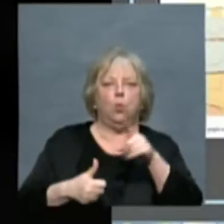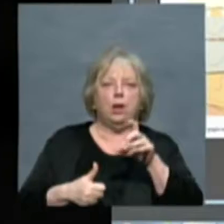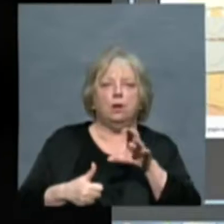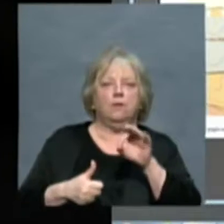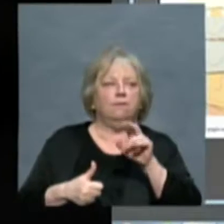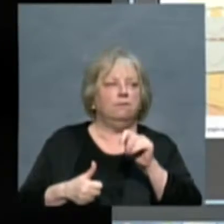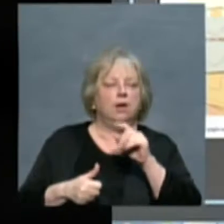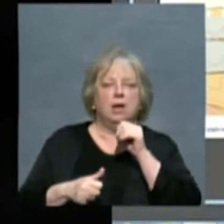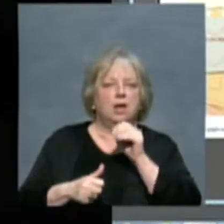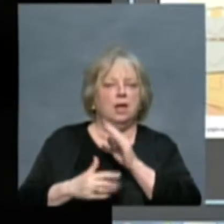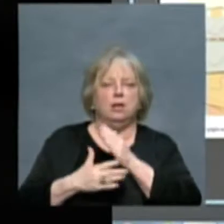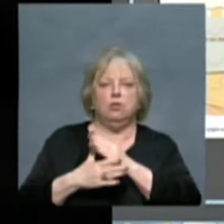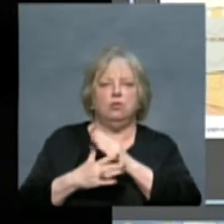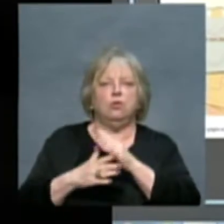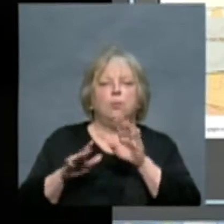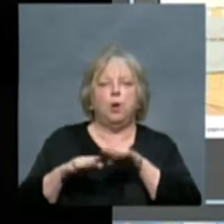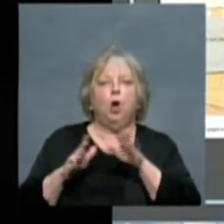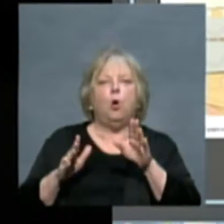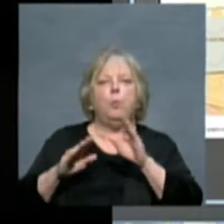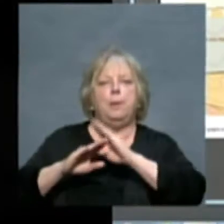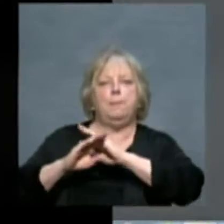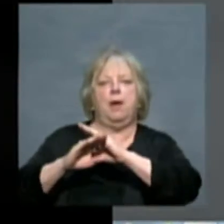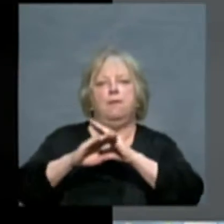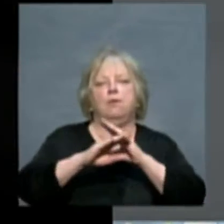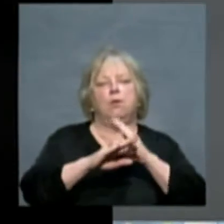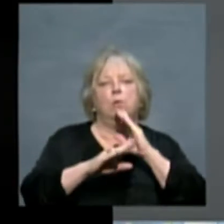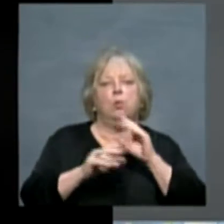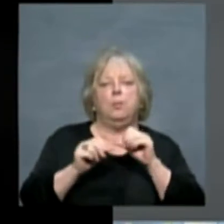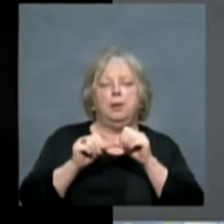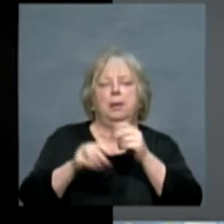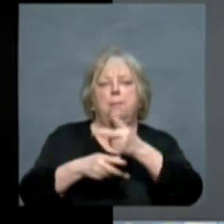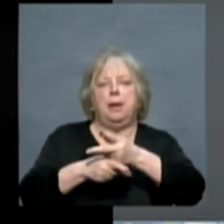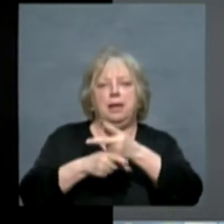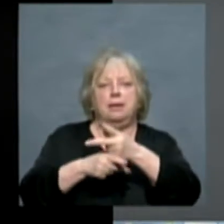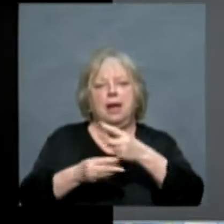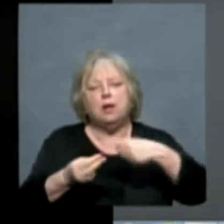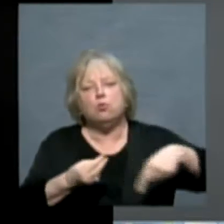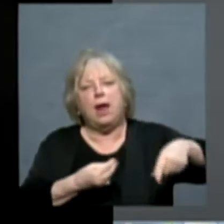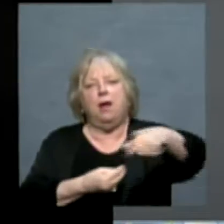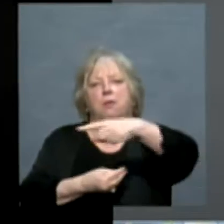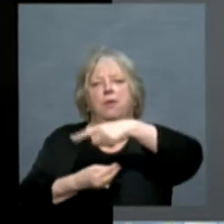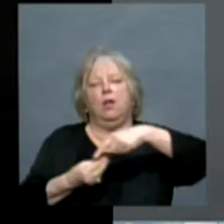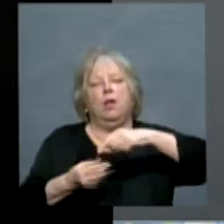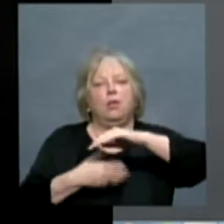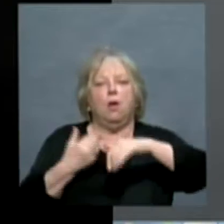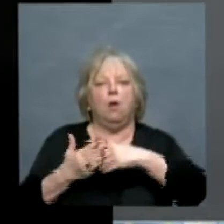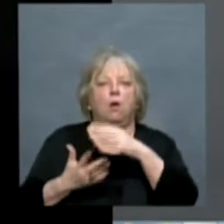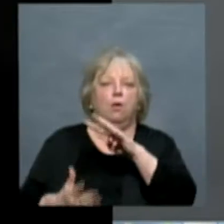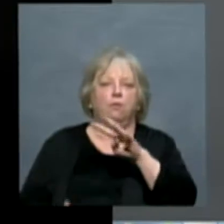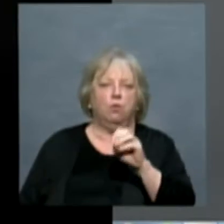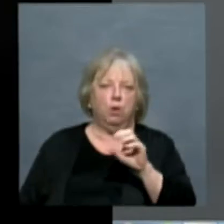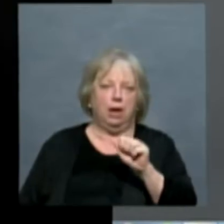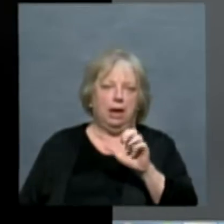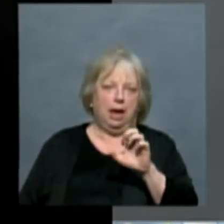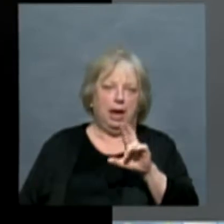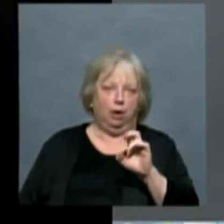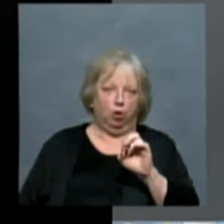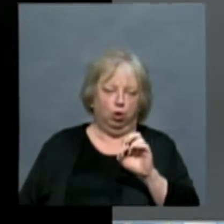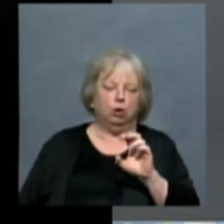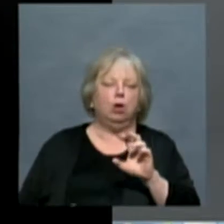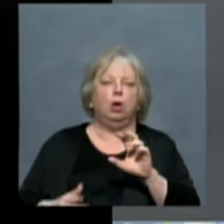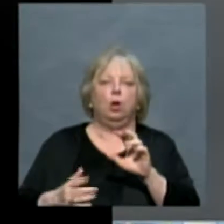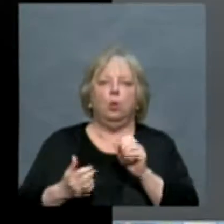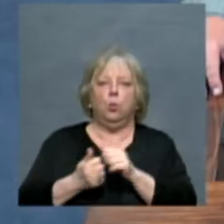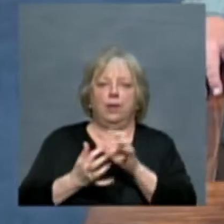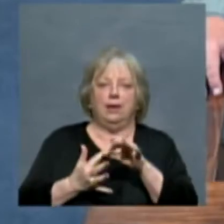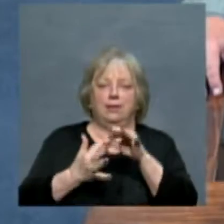100-foot undisturbed open space buffer is to be maintained around the entirety of the 40-acre tract, with the exception